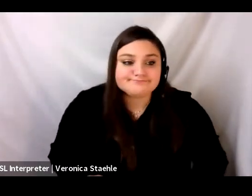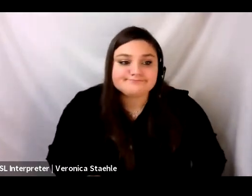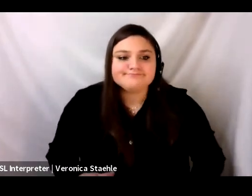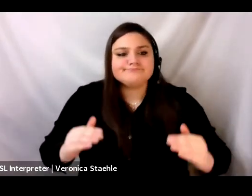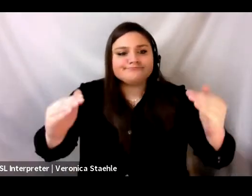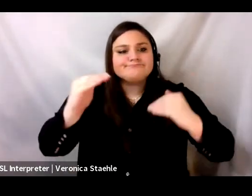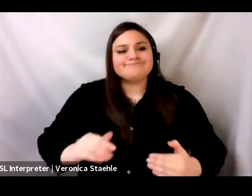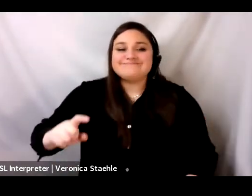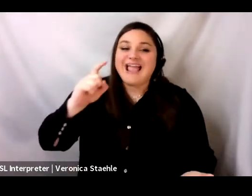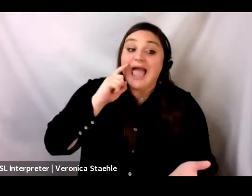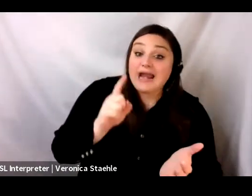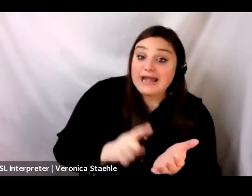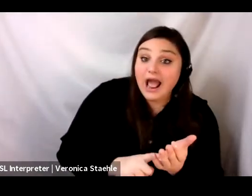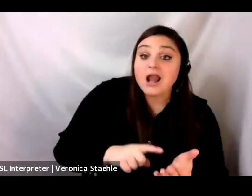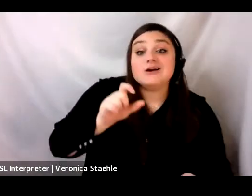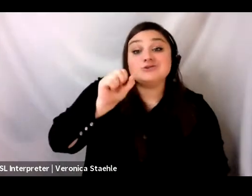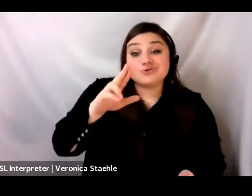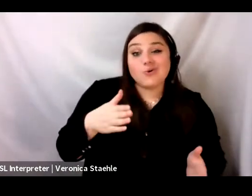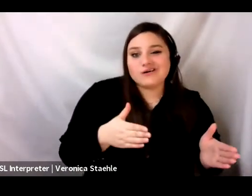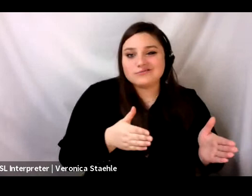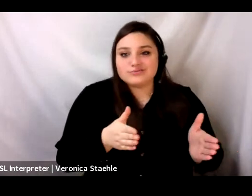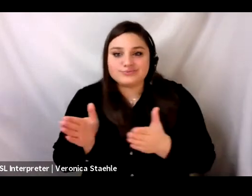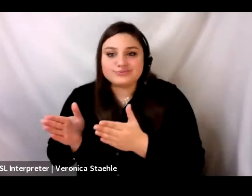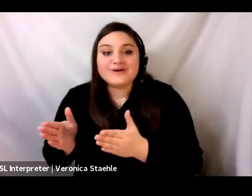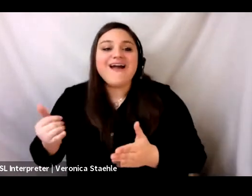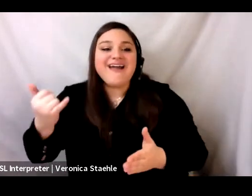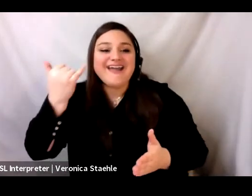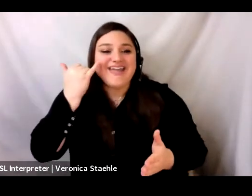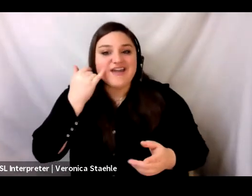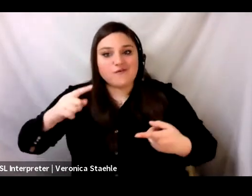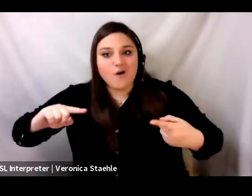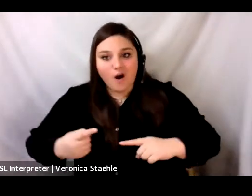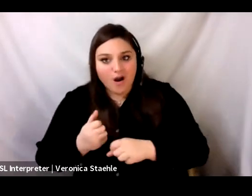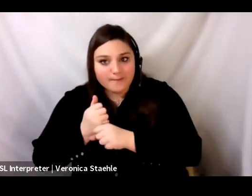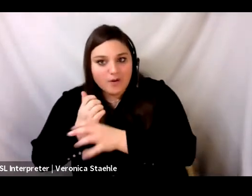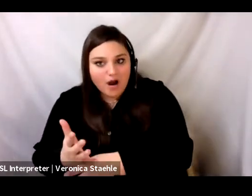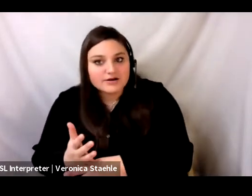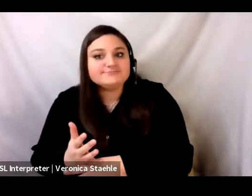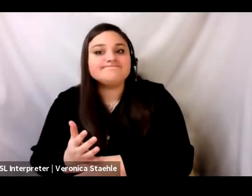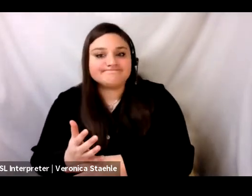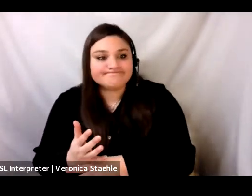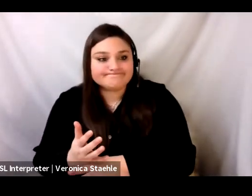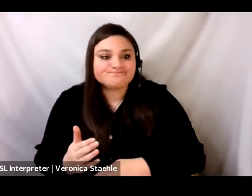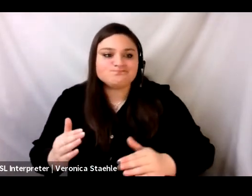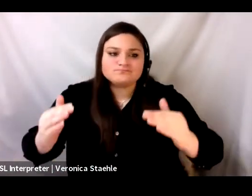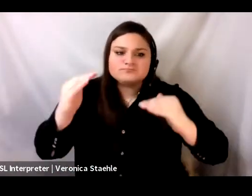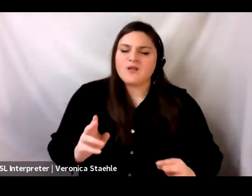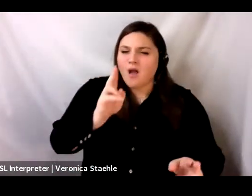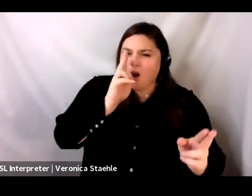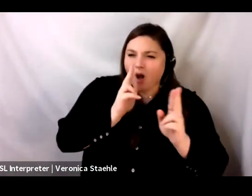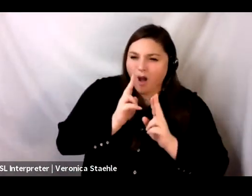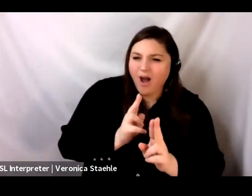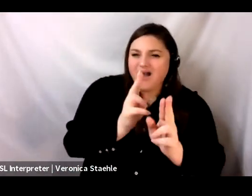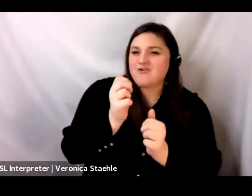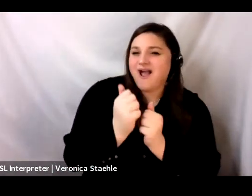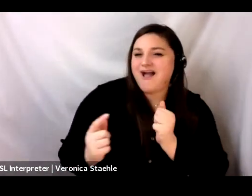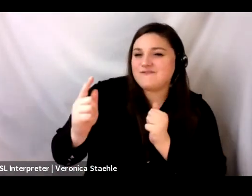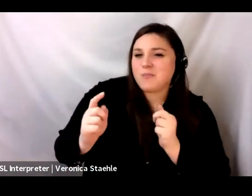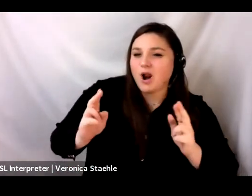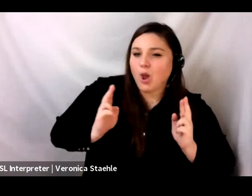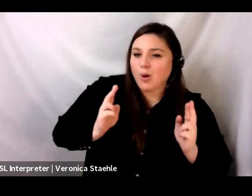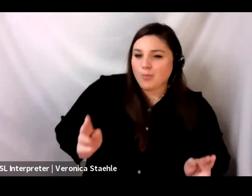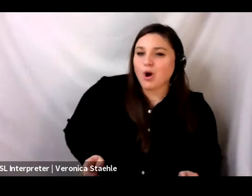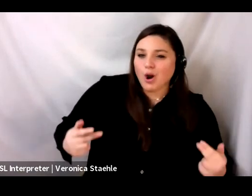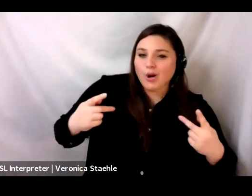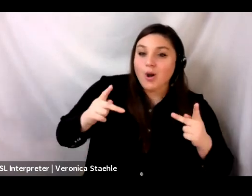course correct if harm is caused. We agree to honor everyone's personhood and humanity, and to not